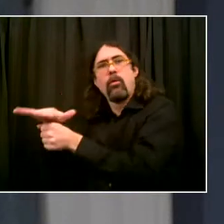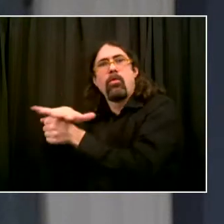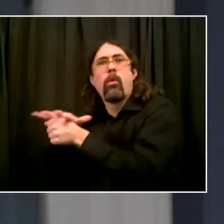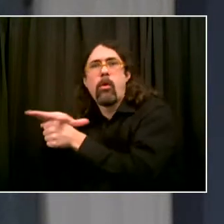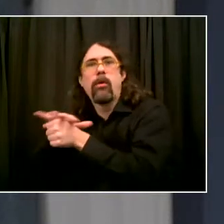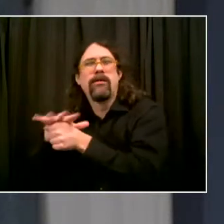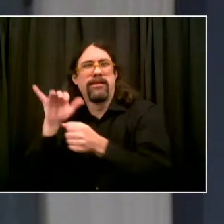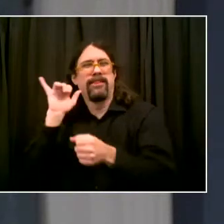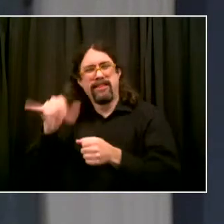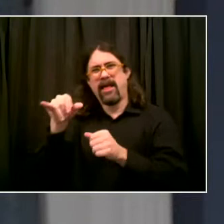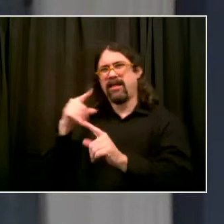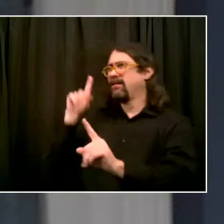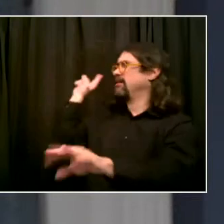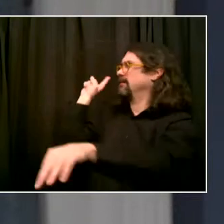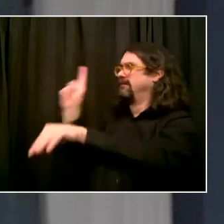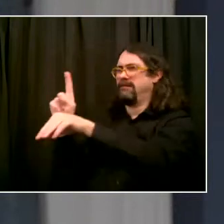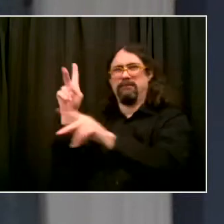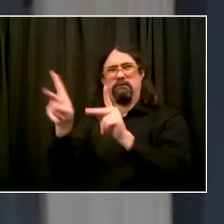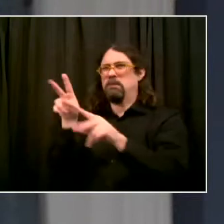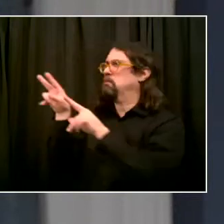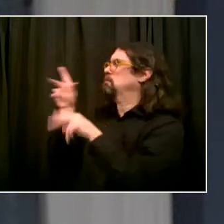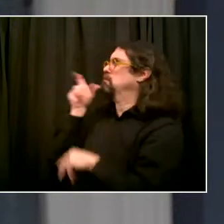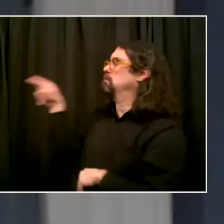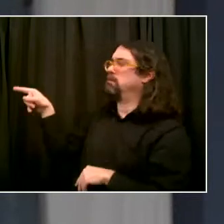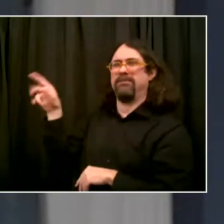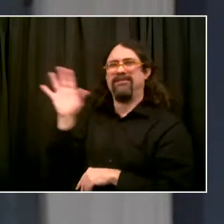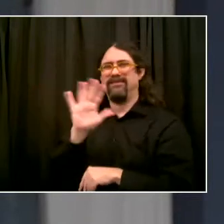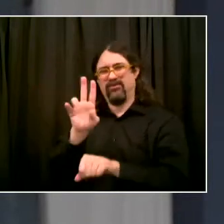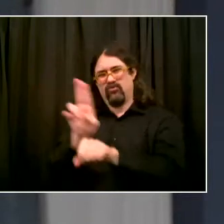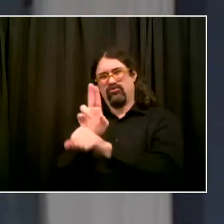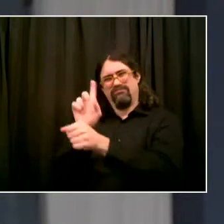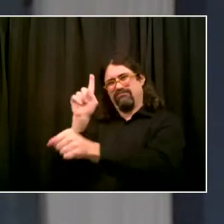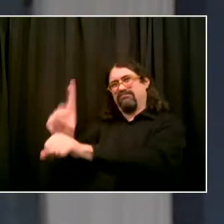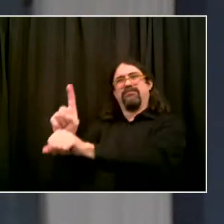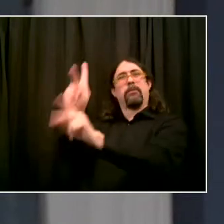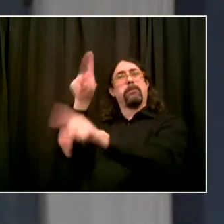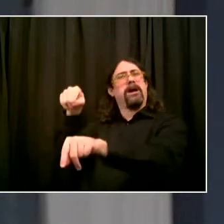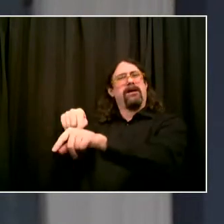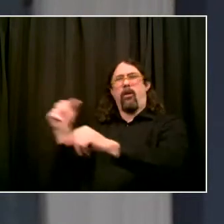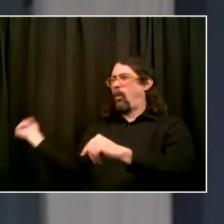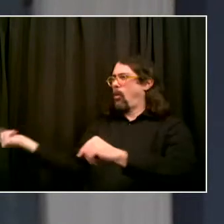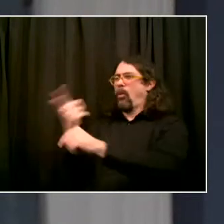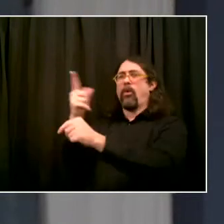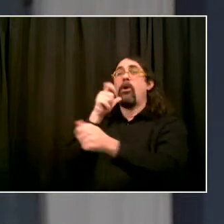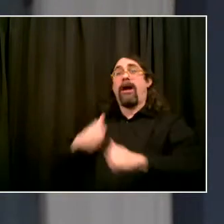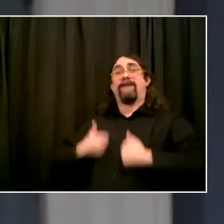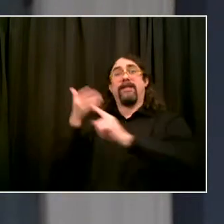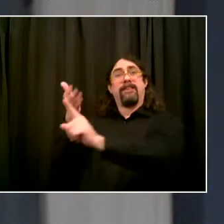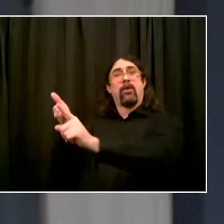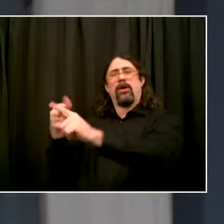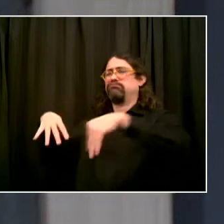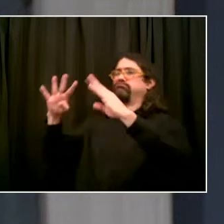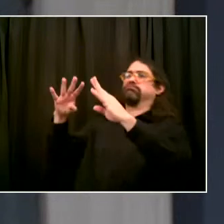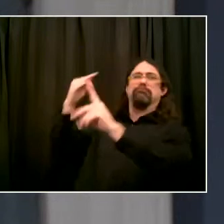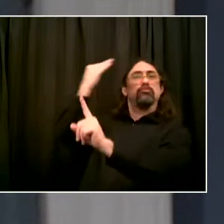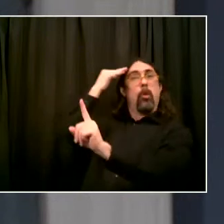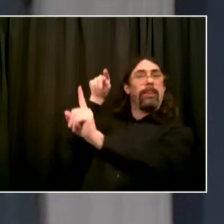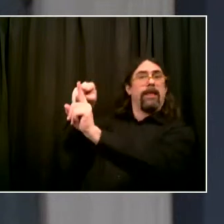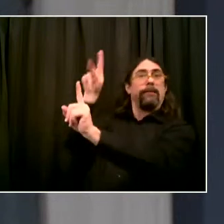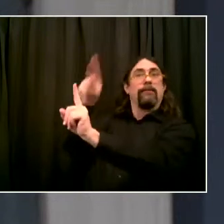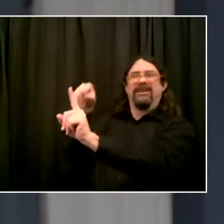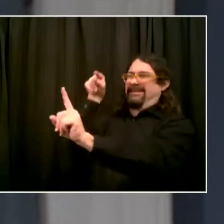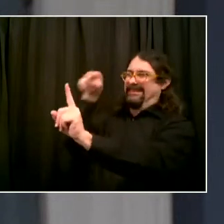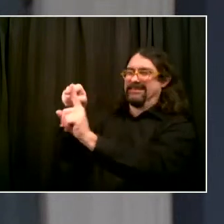laid bare longstanding racial disparities. We've been hard at work since April to make sure that the city has a fair and